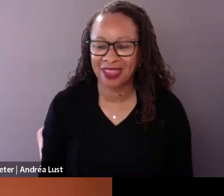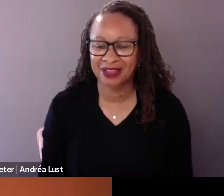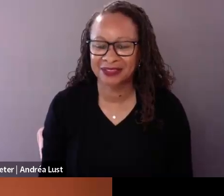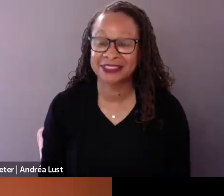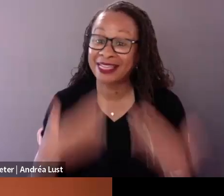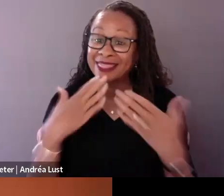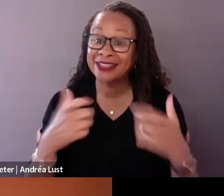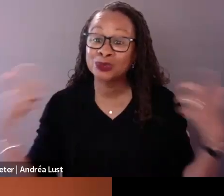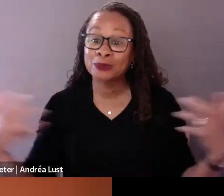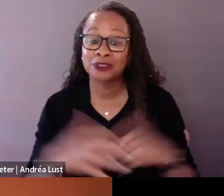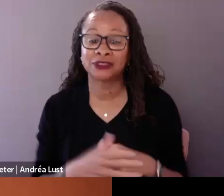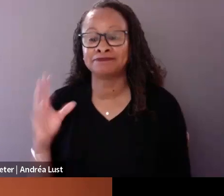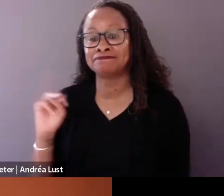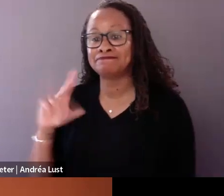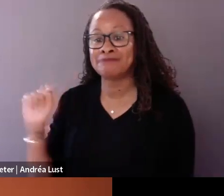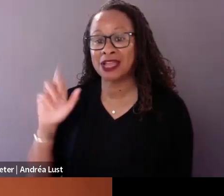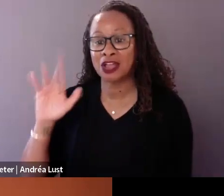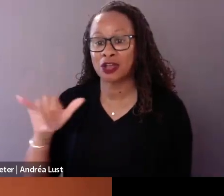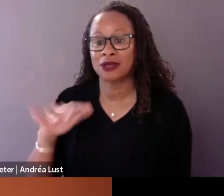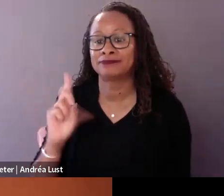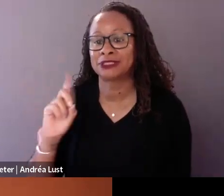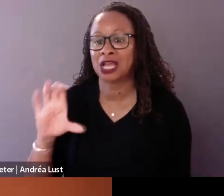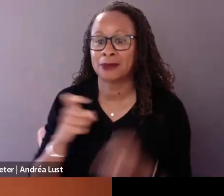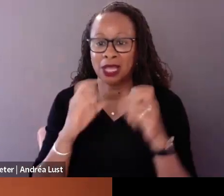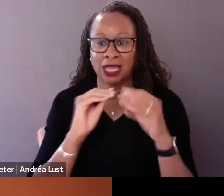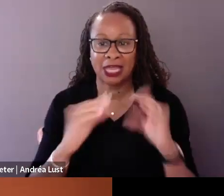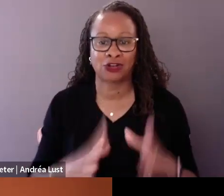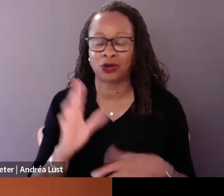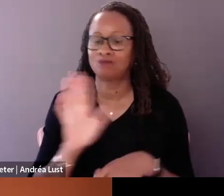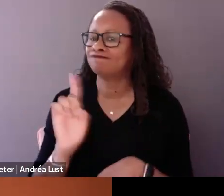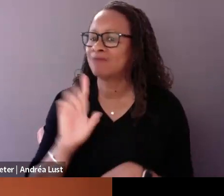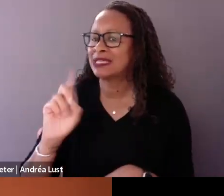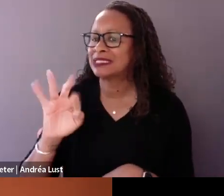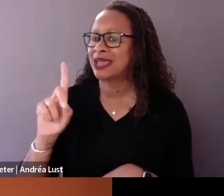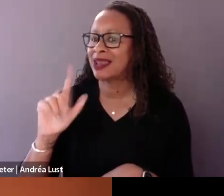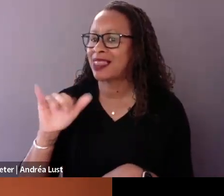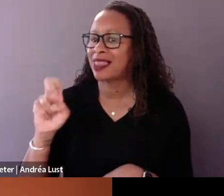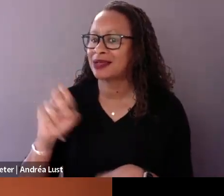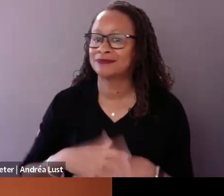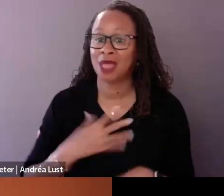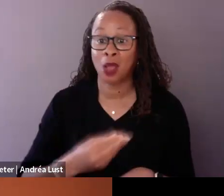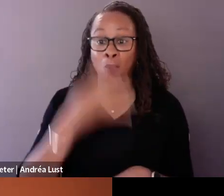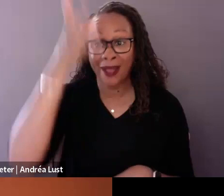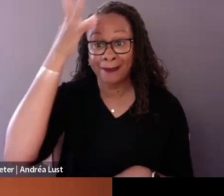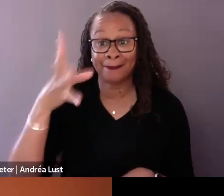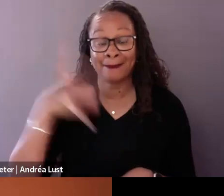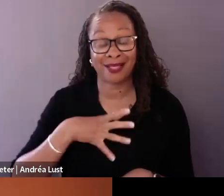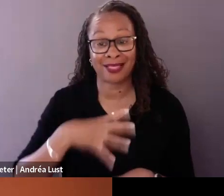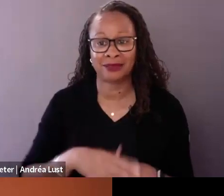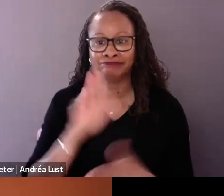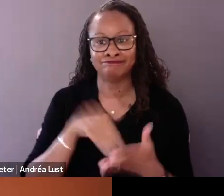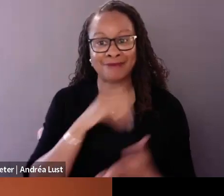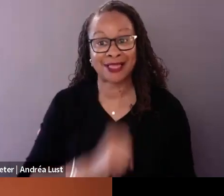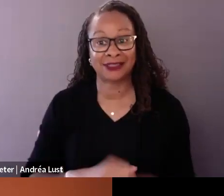Thank you so much. I am Matt Carey. I'm the documentary editor at Deadline. I am a white male, I'm